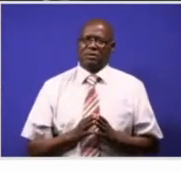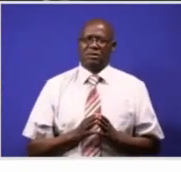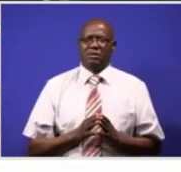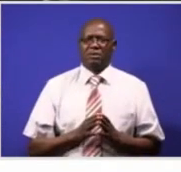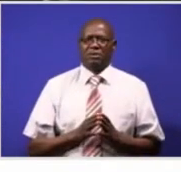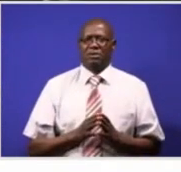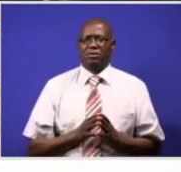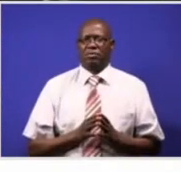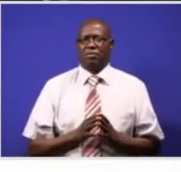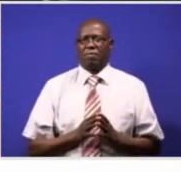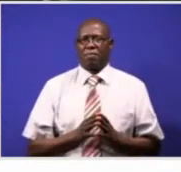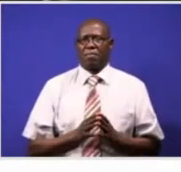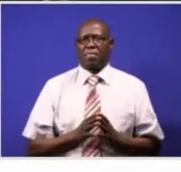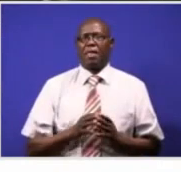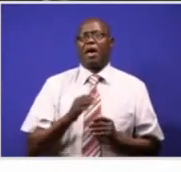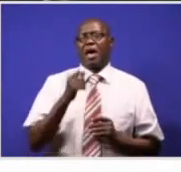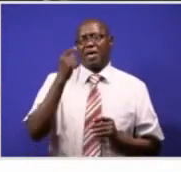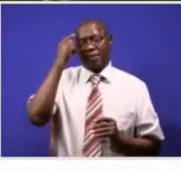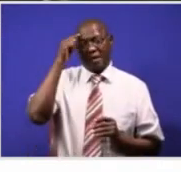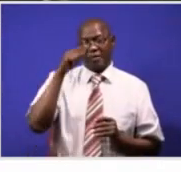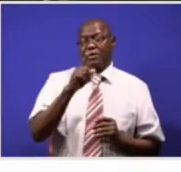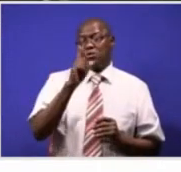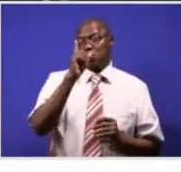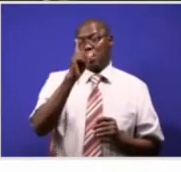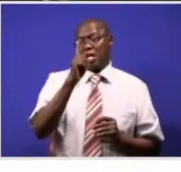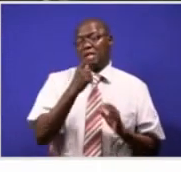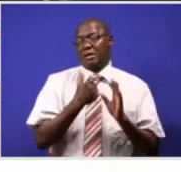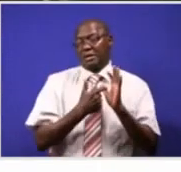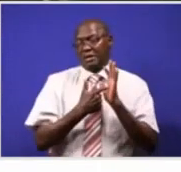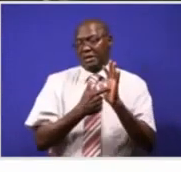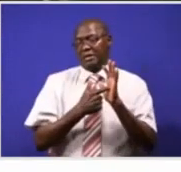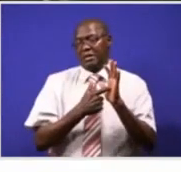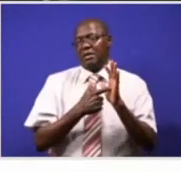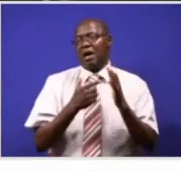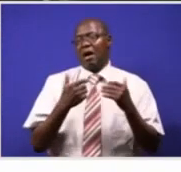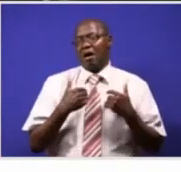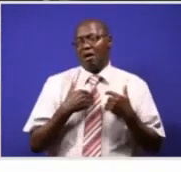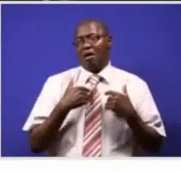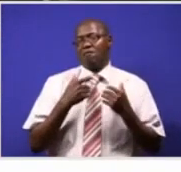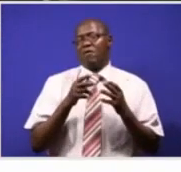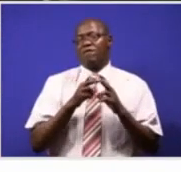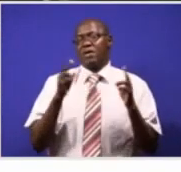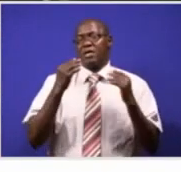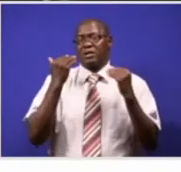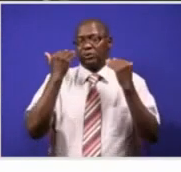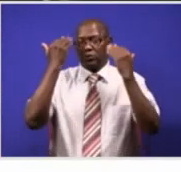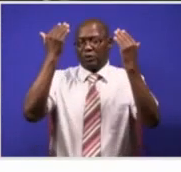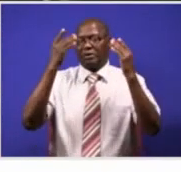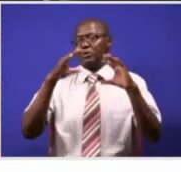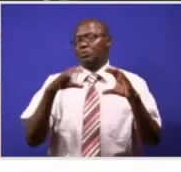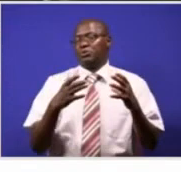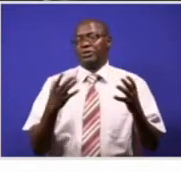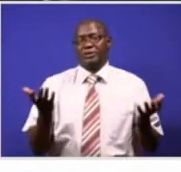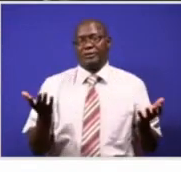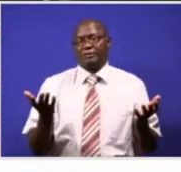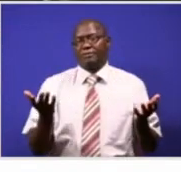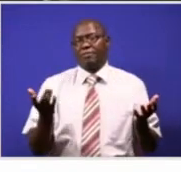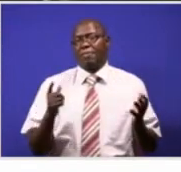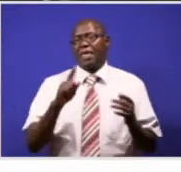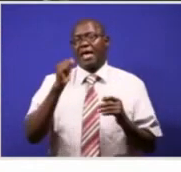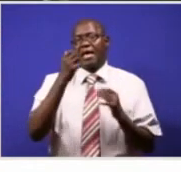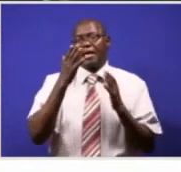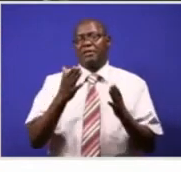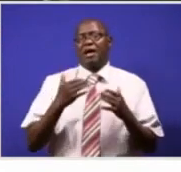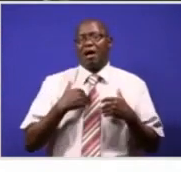I think that is one indicator that we have a very stressed community. Kenyans